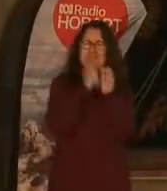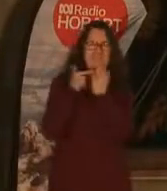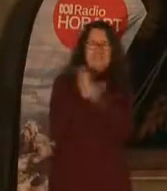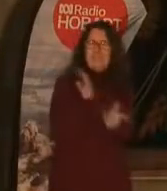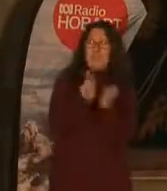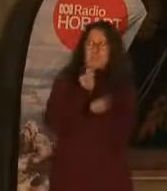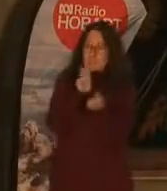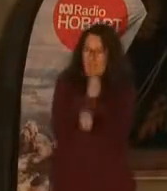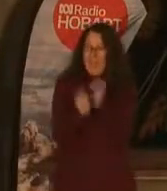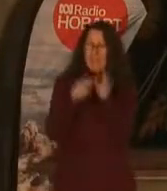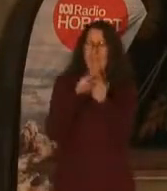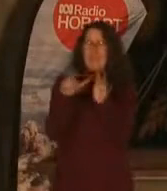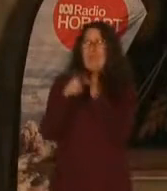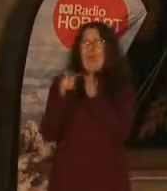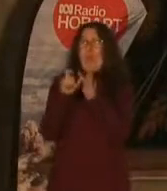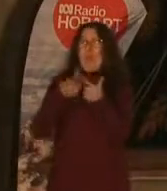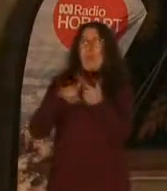Sculthorpe-Green,